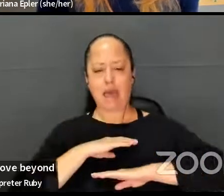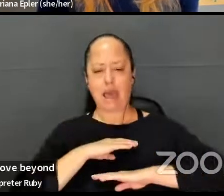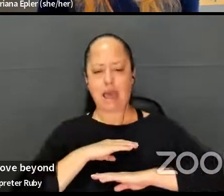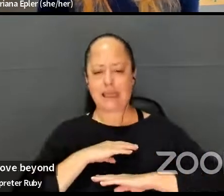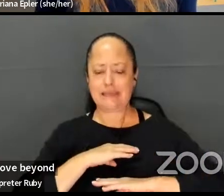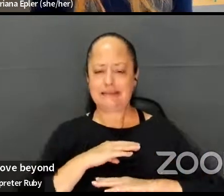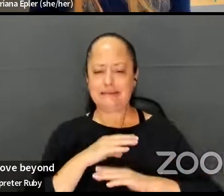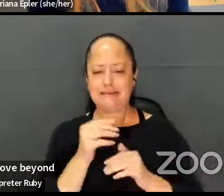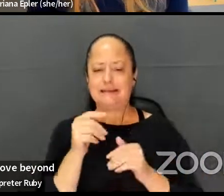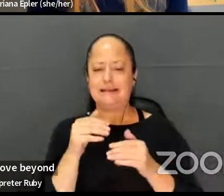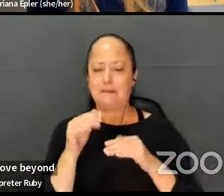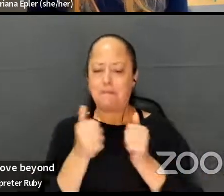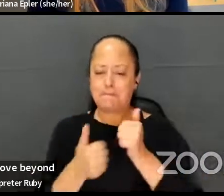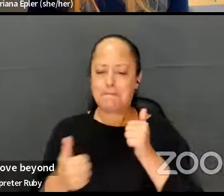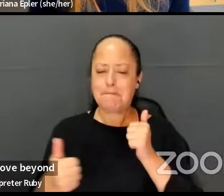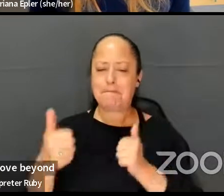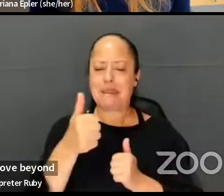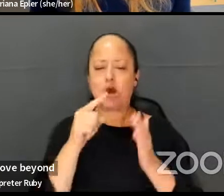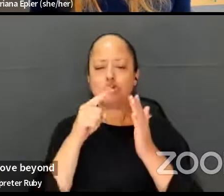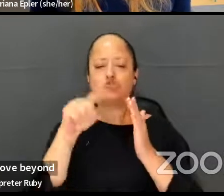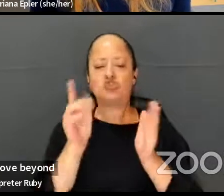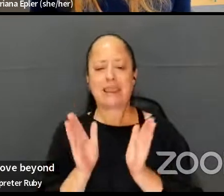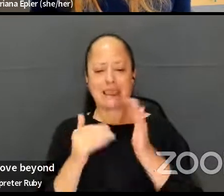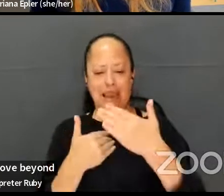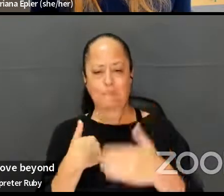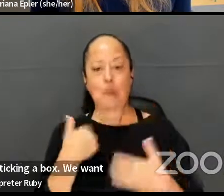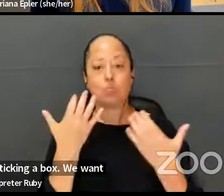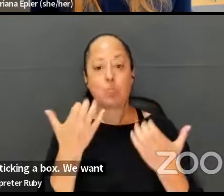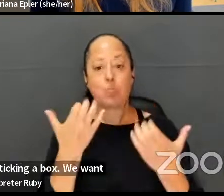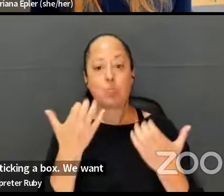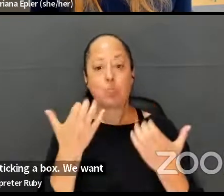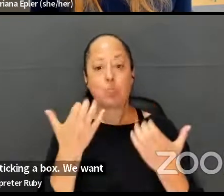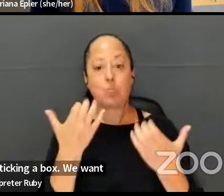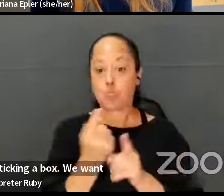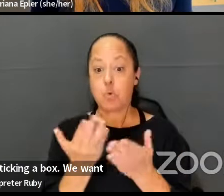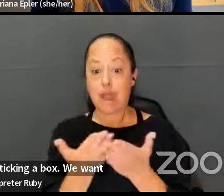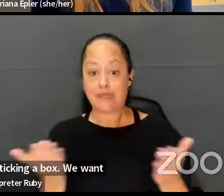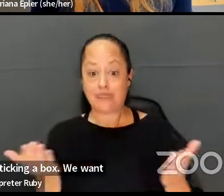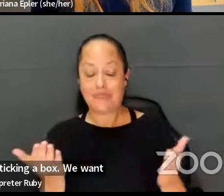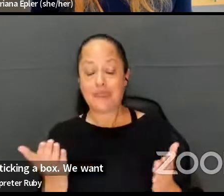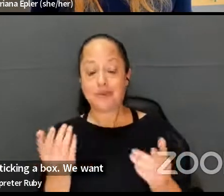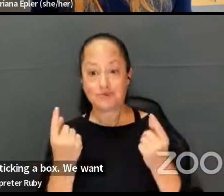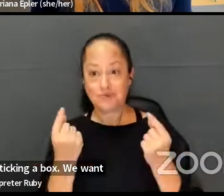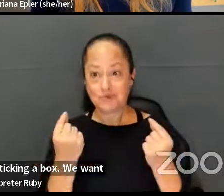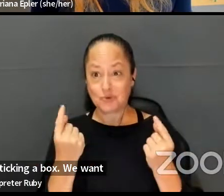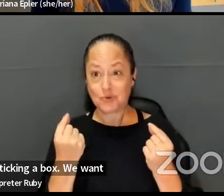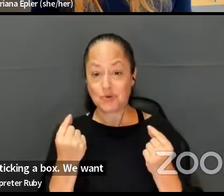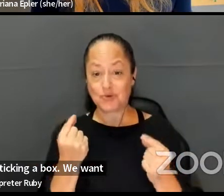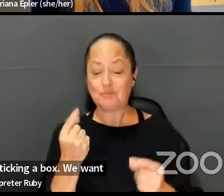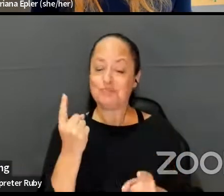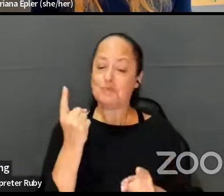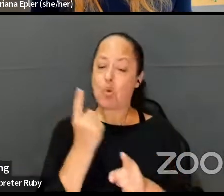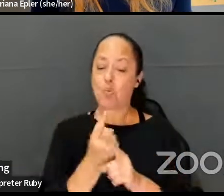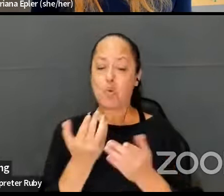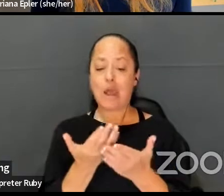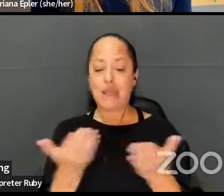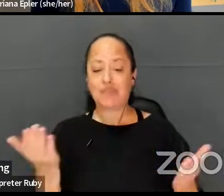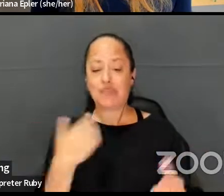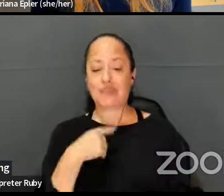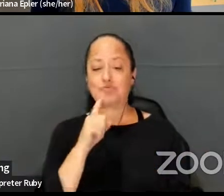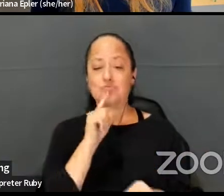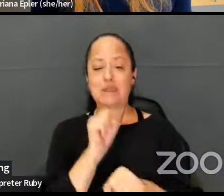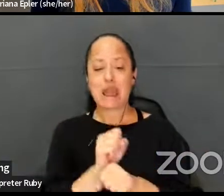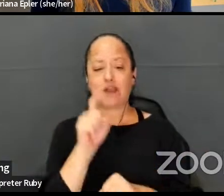a box. We want to do the right thing, because the right thing means that we actually need